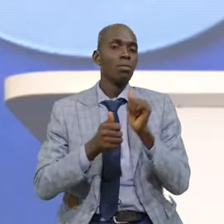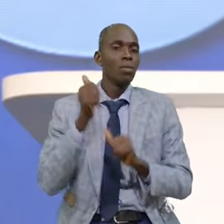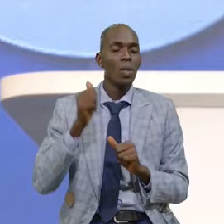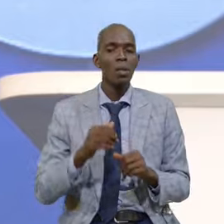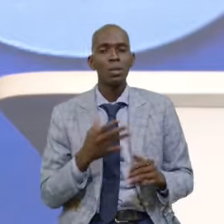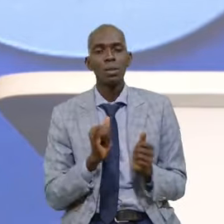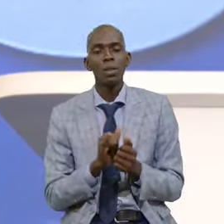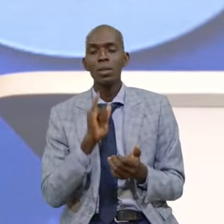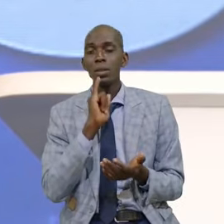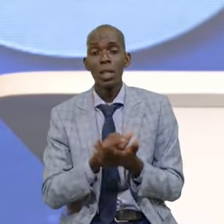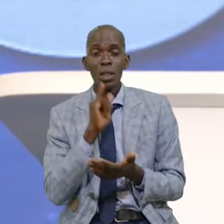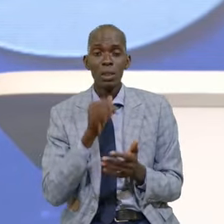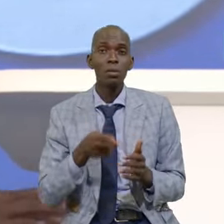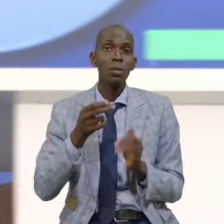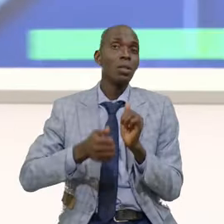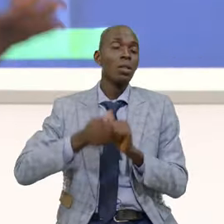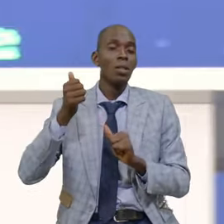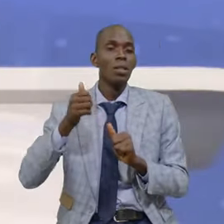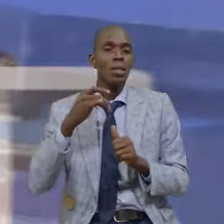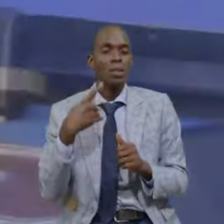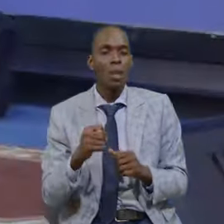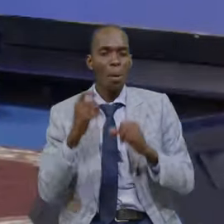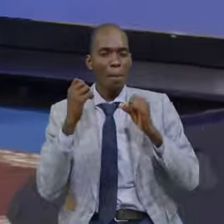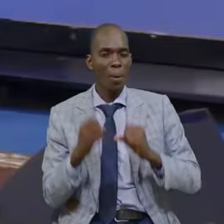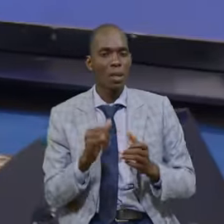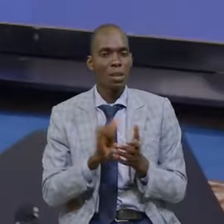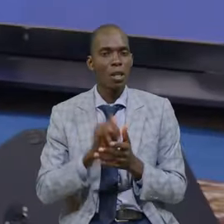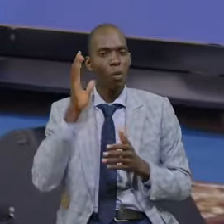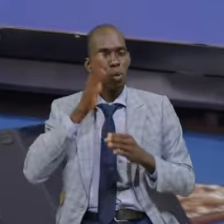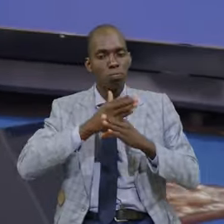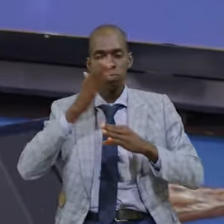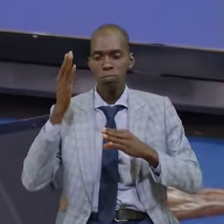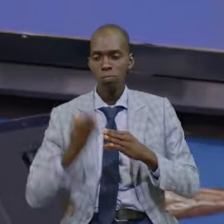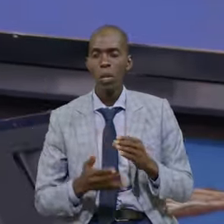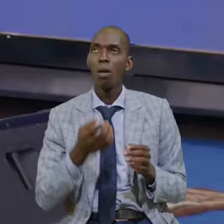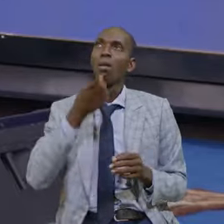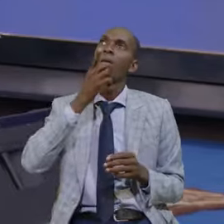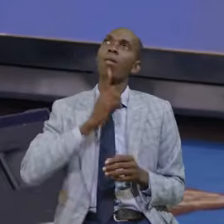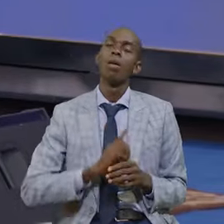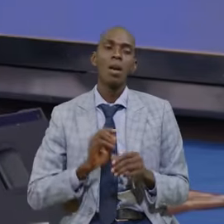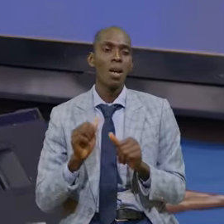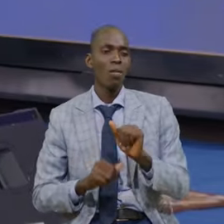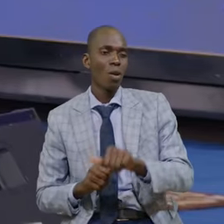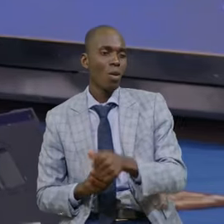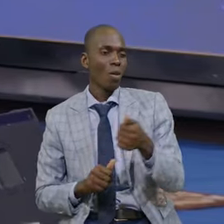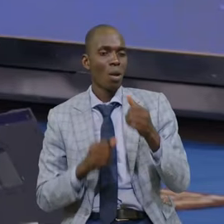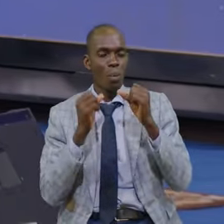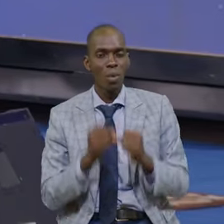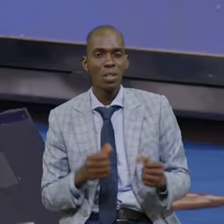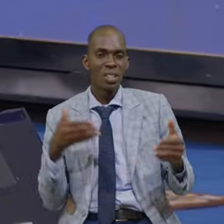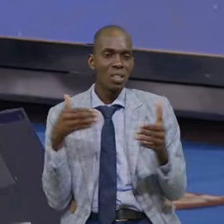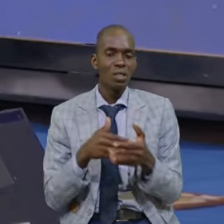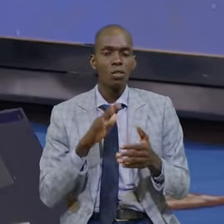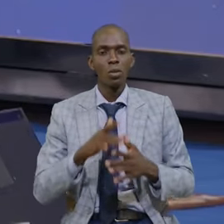power that will totally swallow up every other power against your life